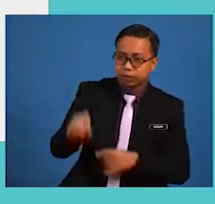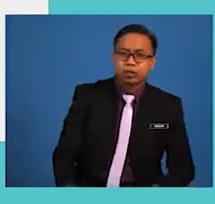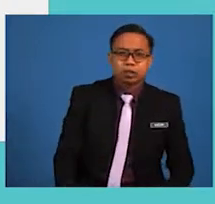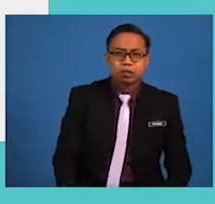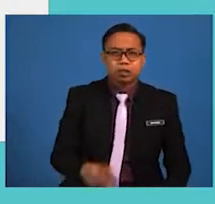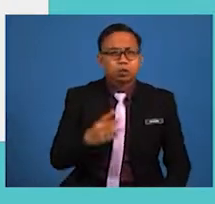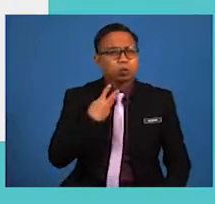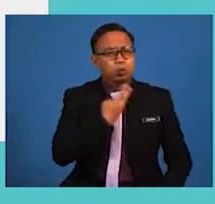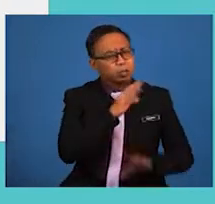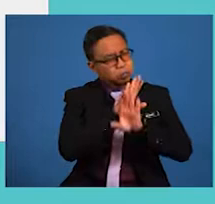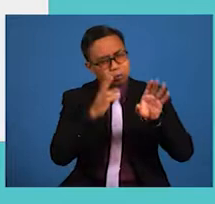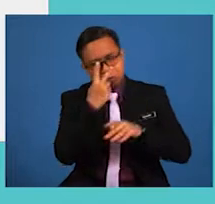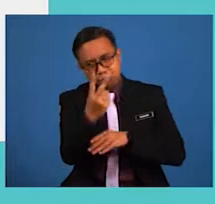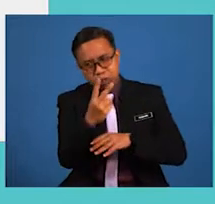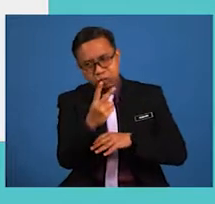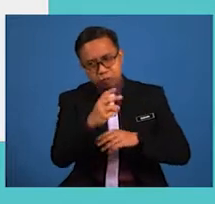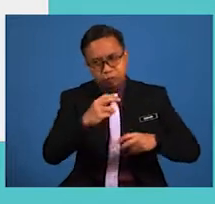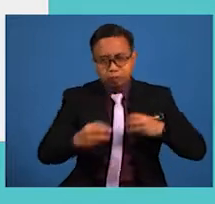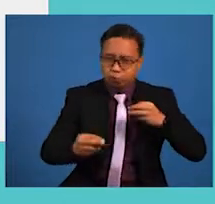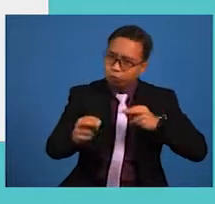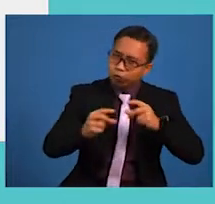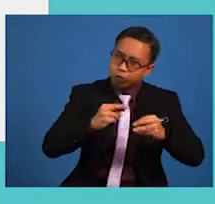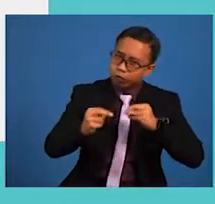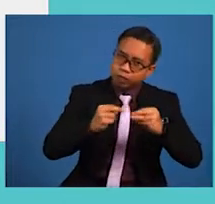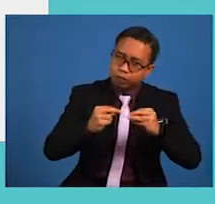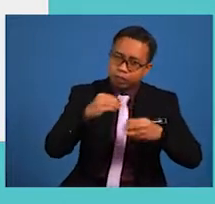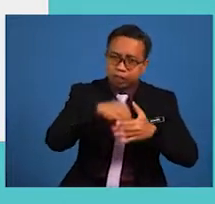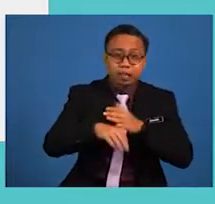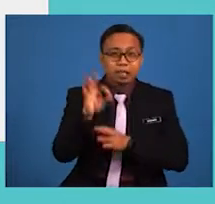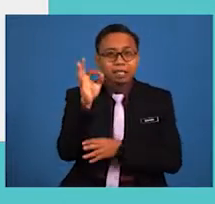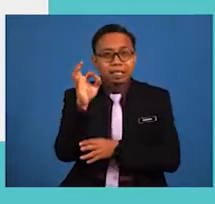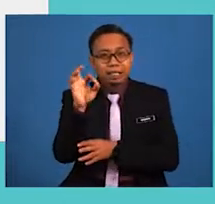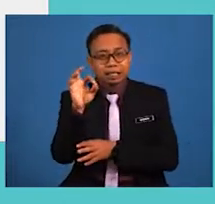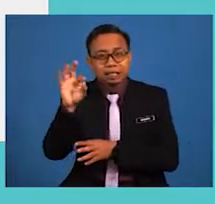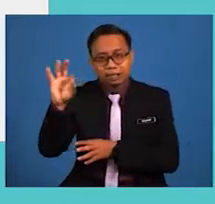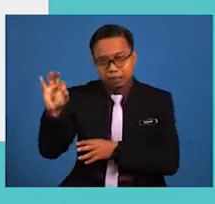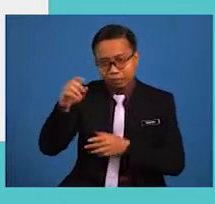don't see any movement in the number of investors in 1990,